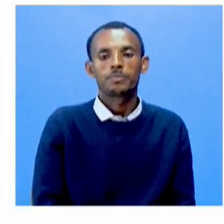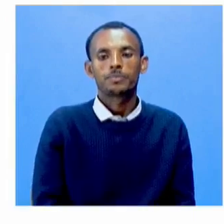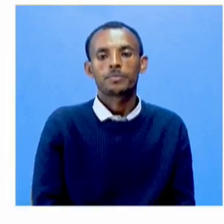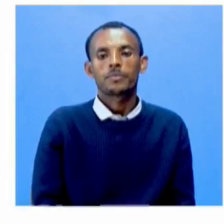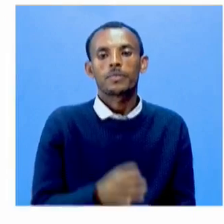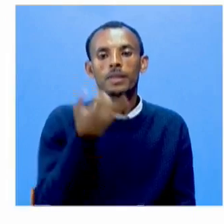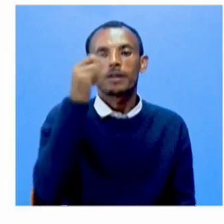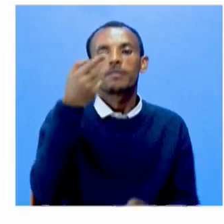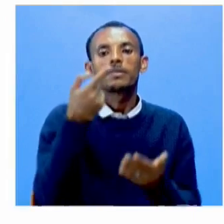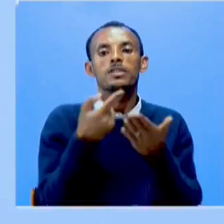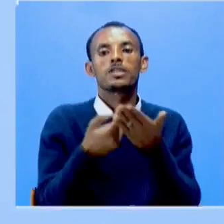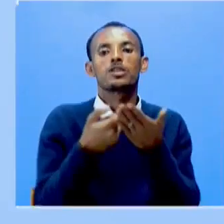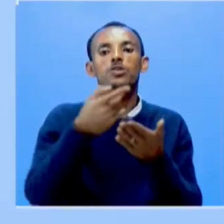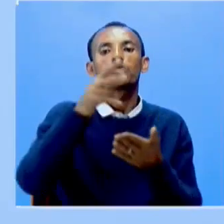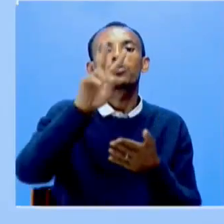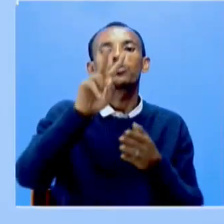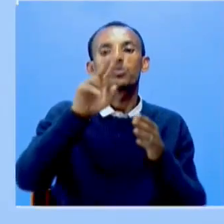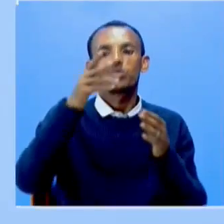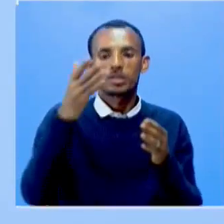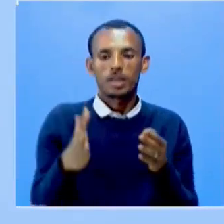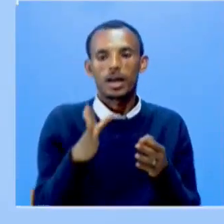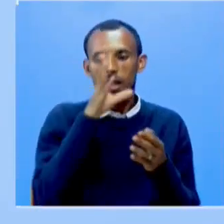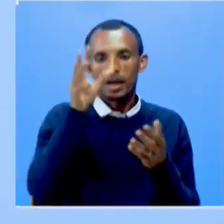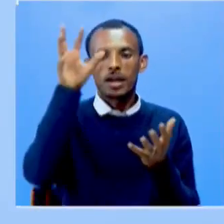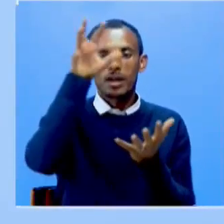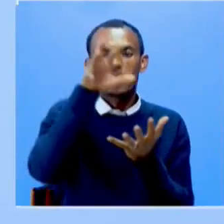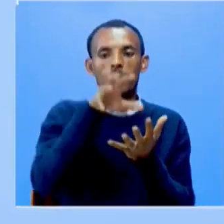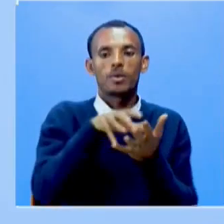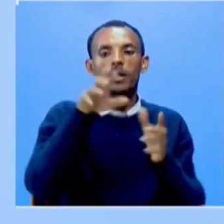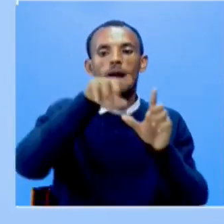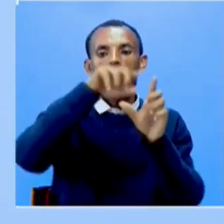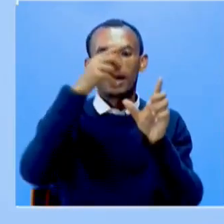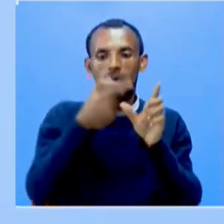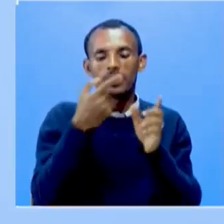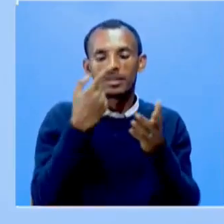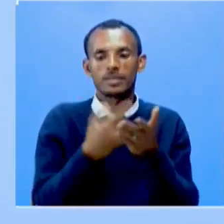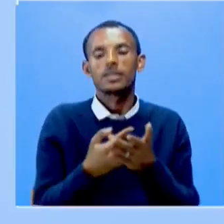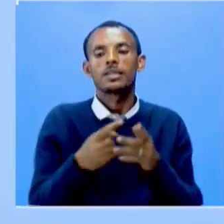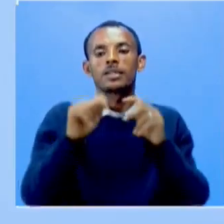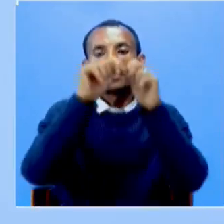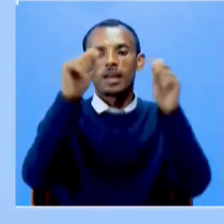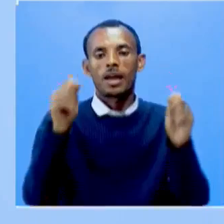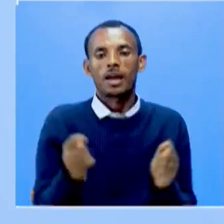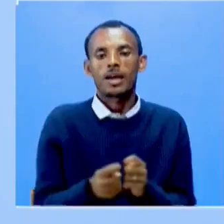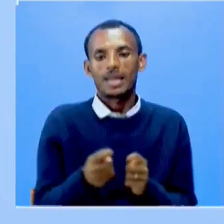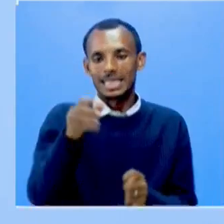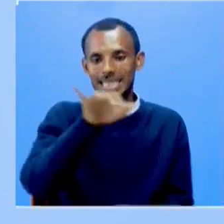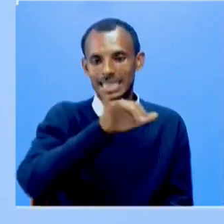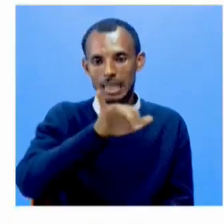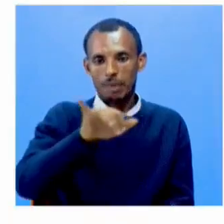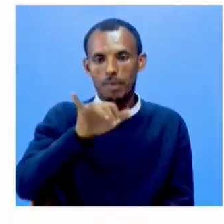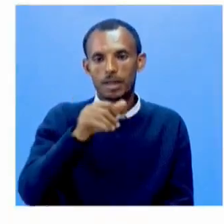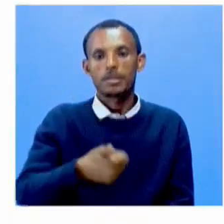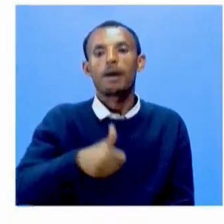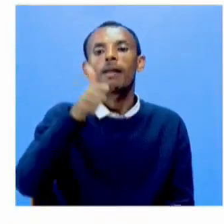If these two sides and the included angle of this triangle is congruent to another triangle here,